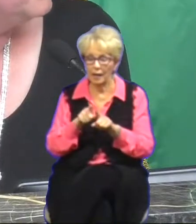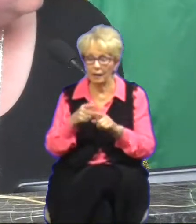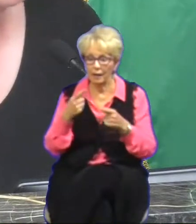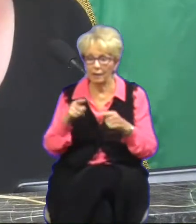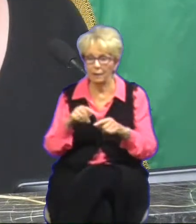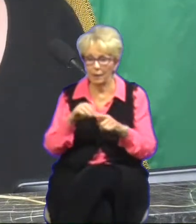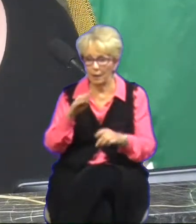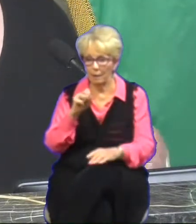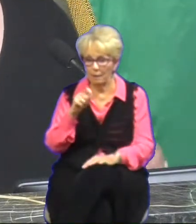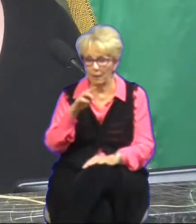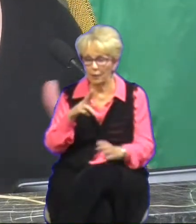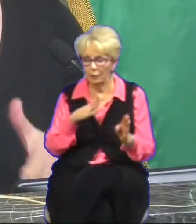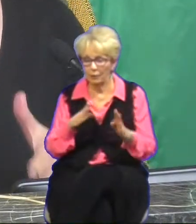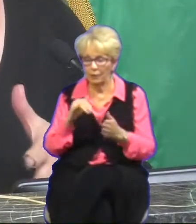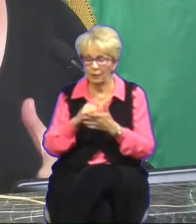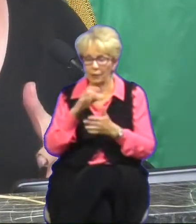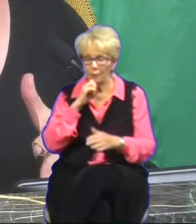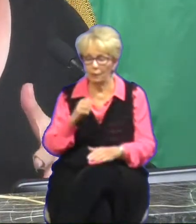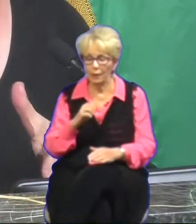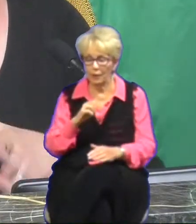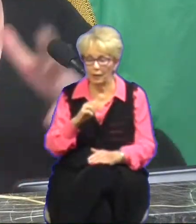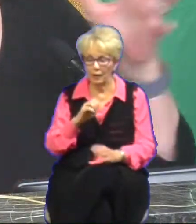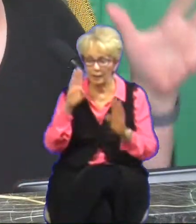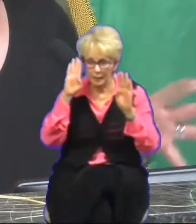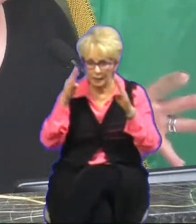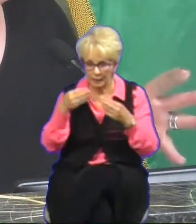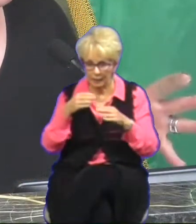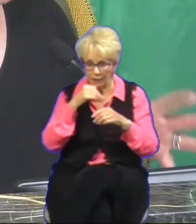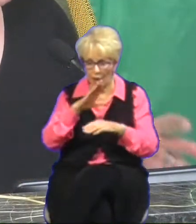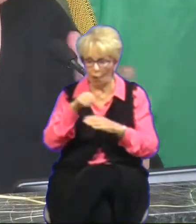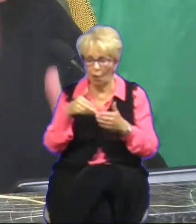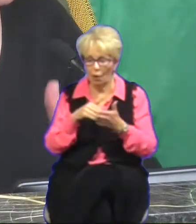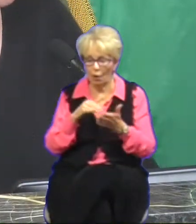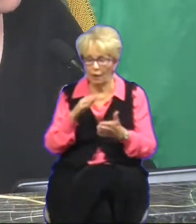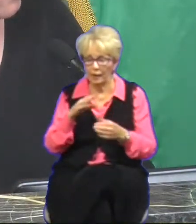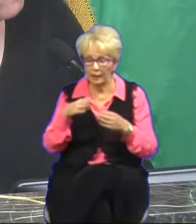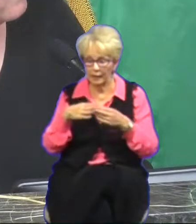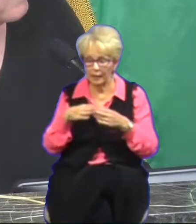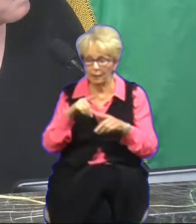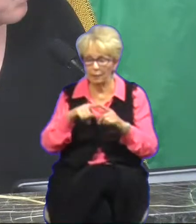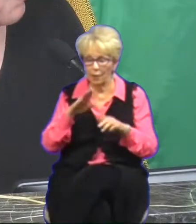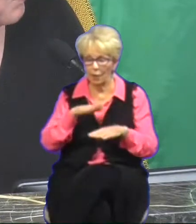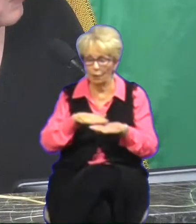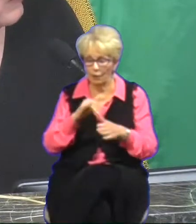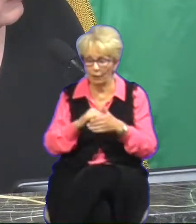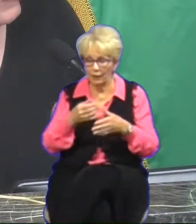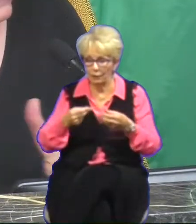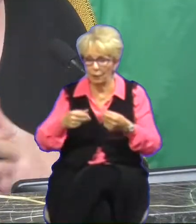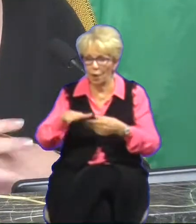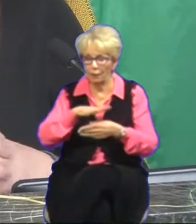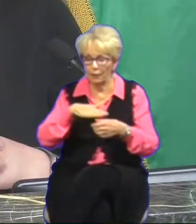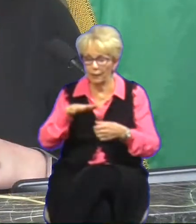master plan, although this will be centered not on all of downtown, but on this property.